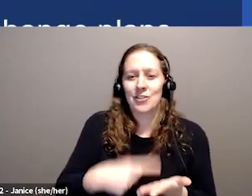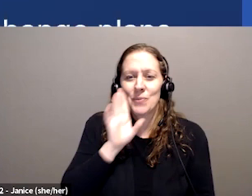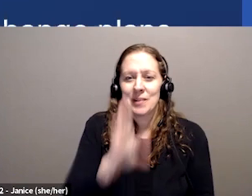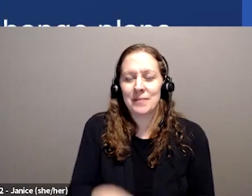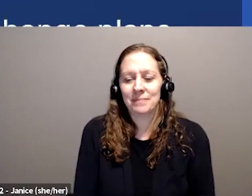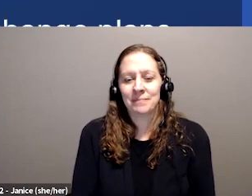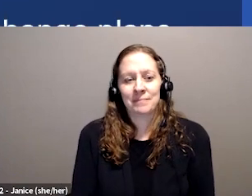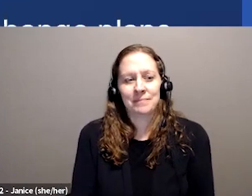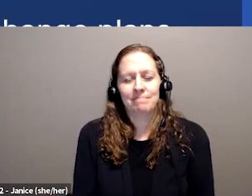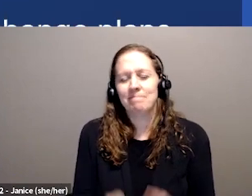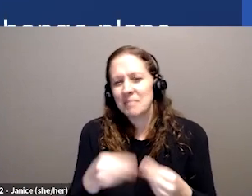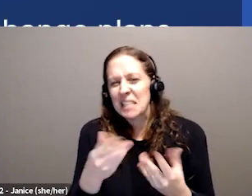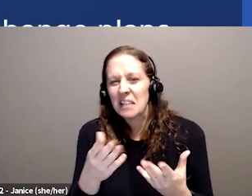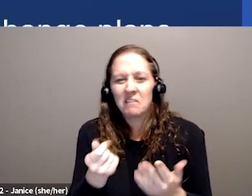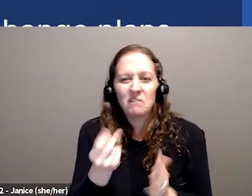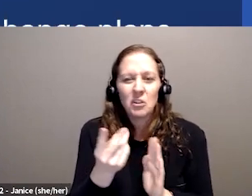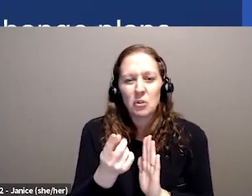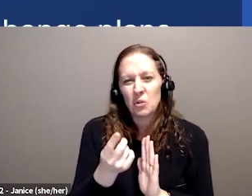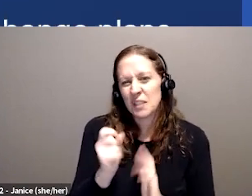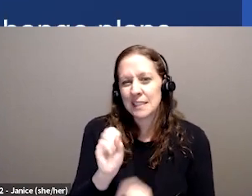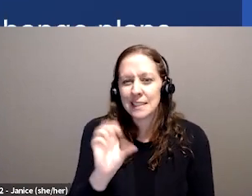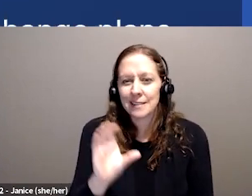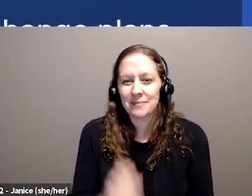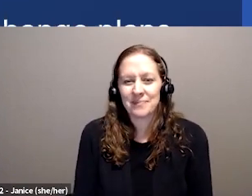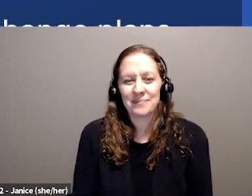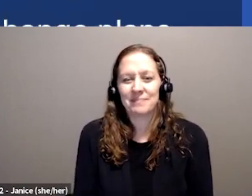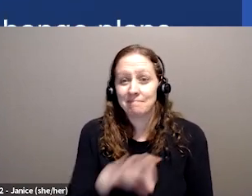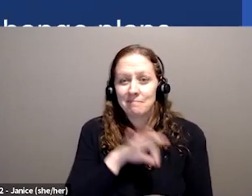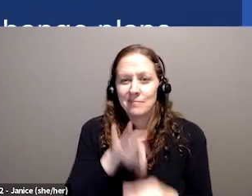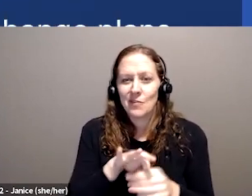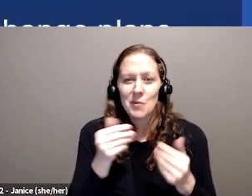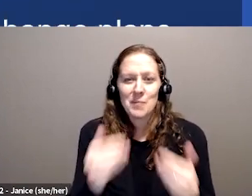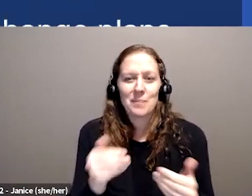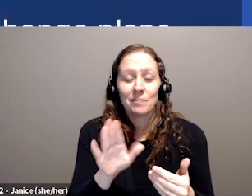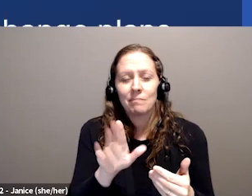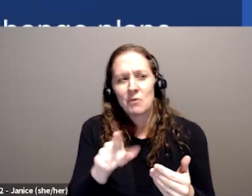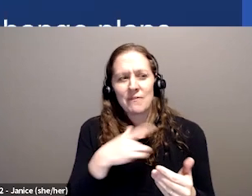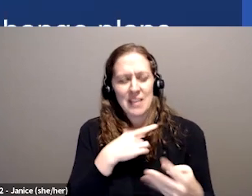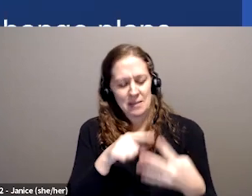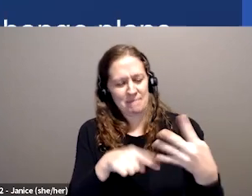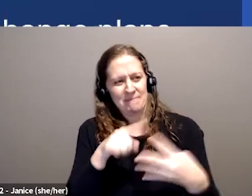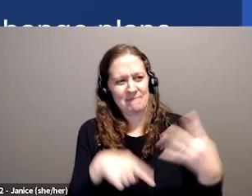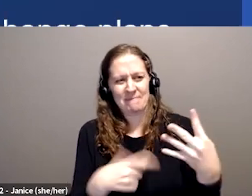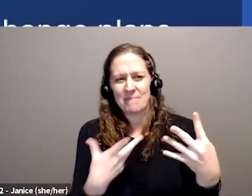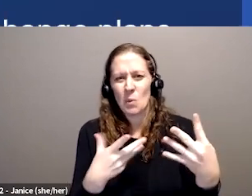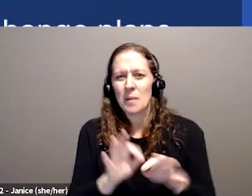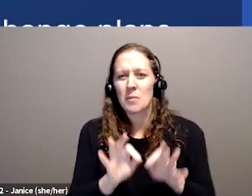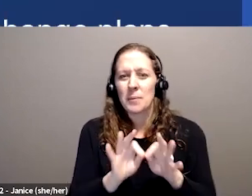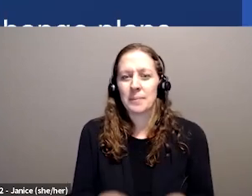We'll give folks a couple seconds to vote on their strategies.